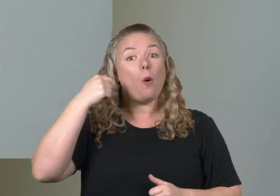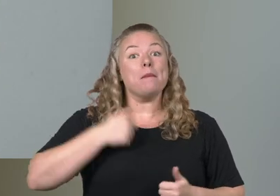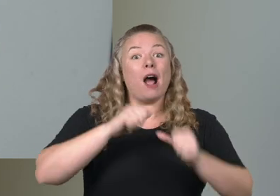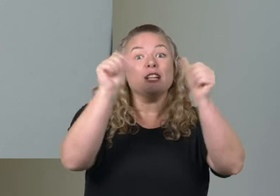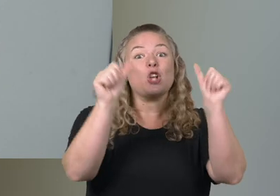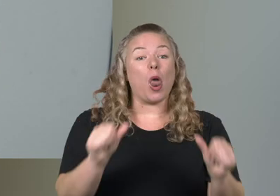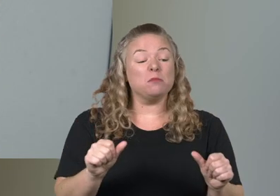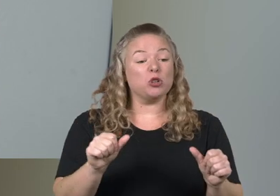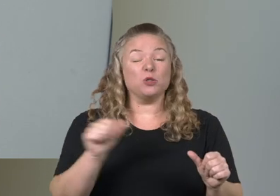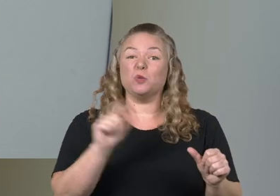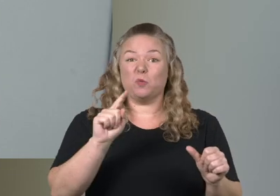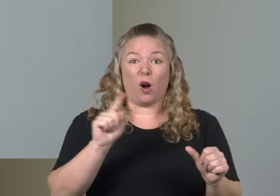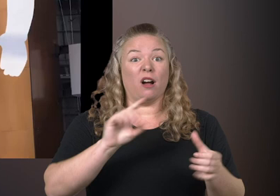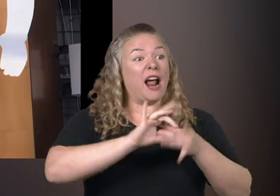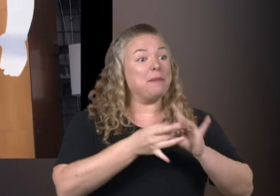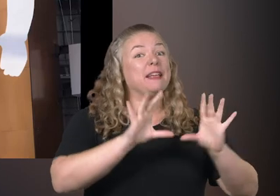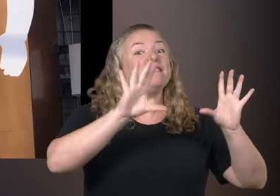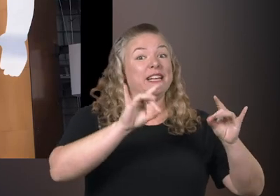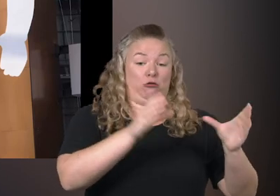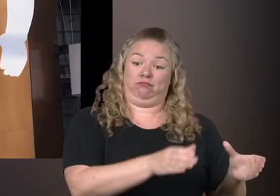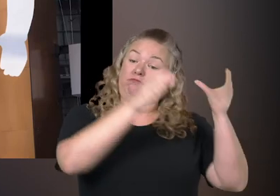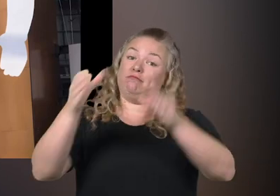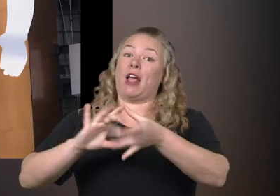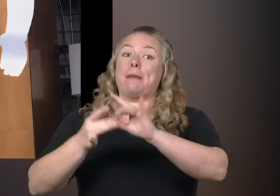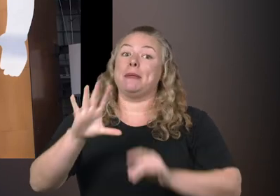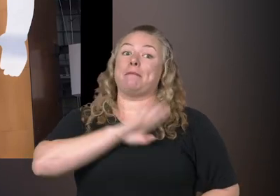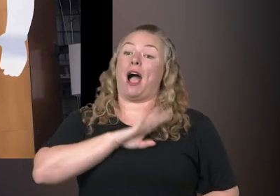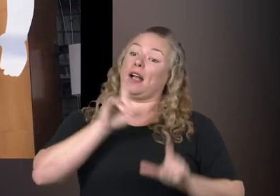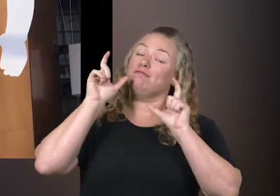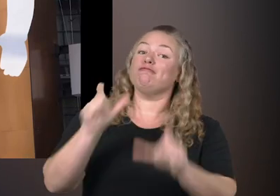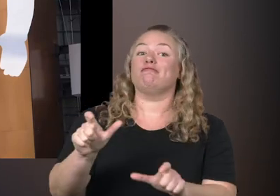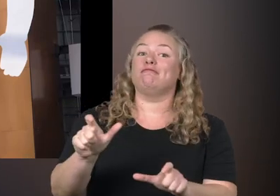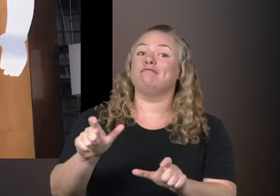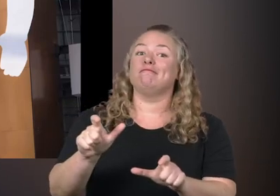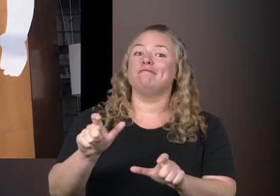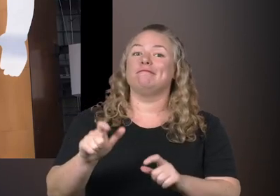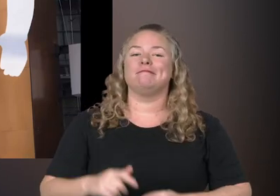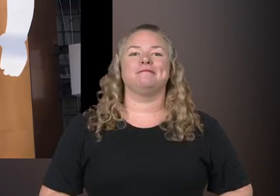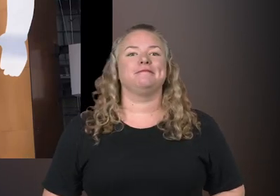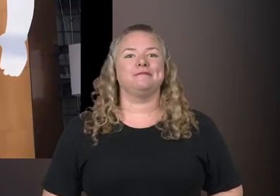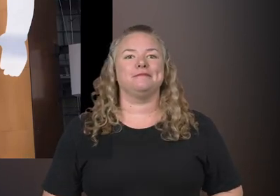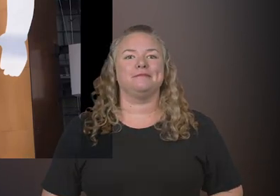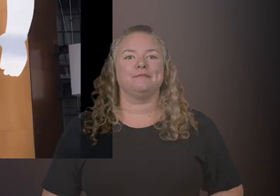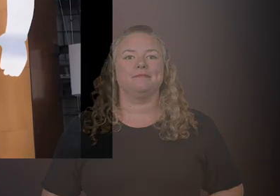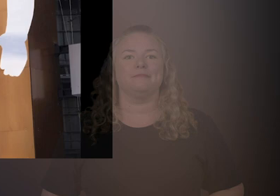She thought this that my sculpture should go in the Olympic Park after it, after the Olympics had finished.